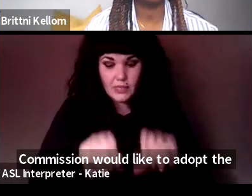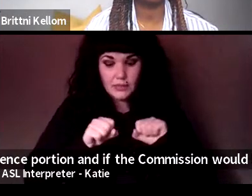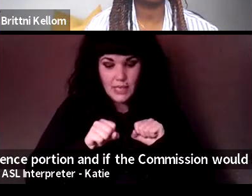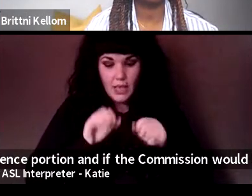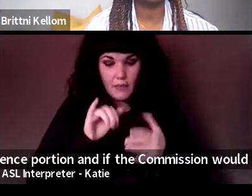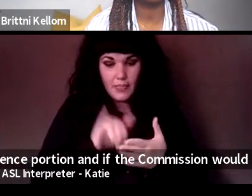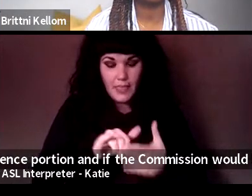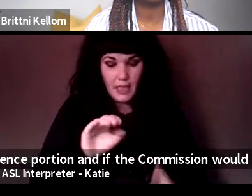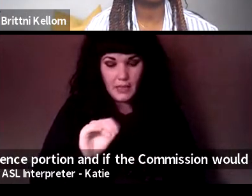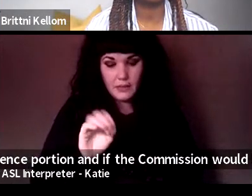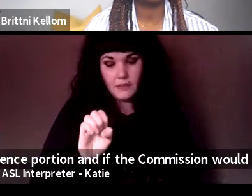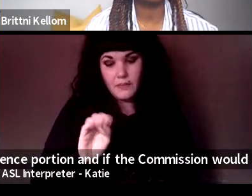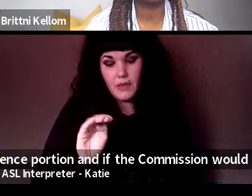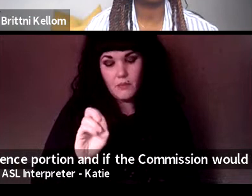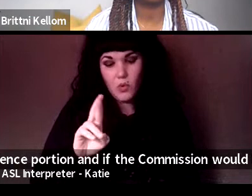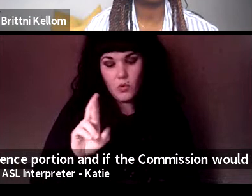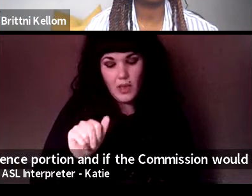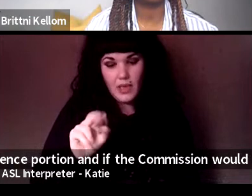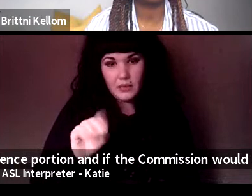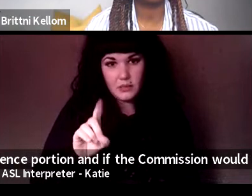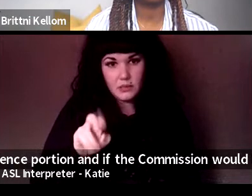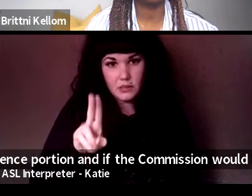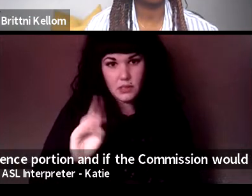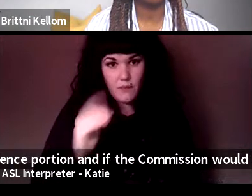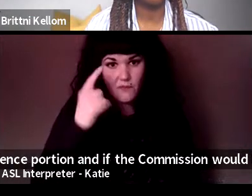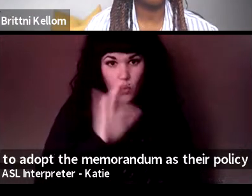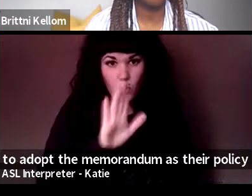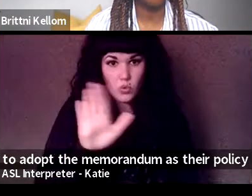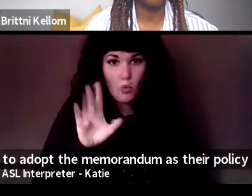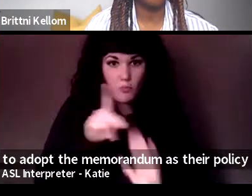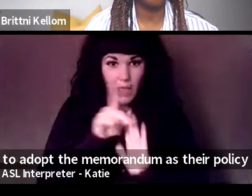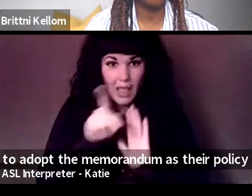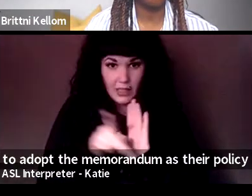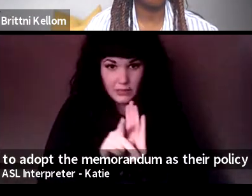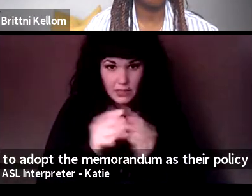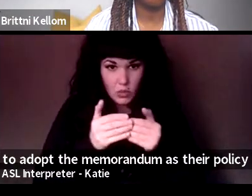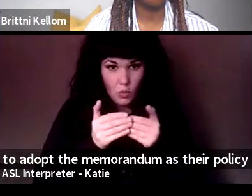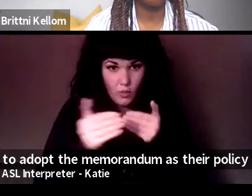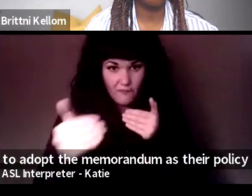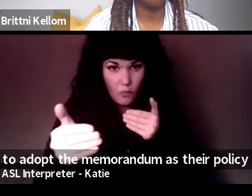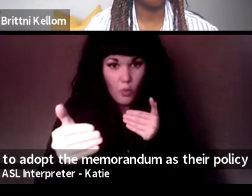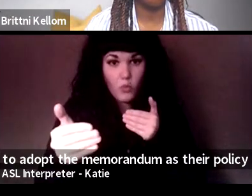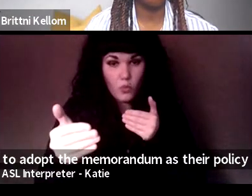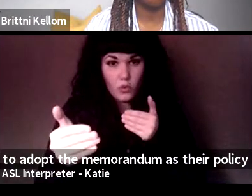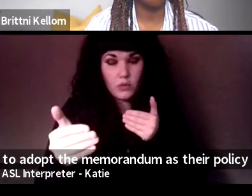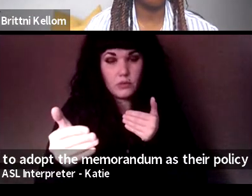memorandum as their policy moving forward, just to note for the record that the